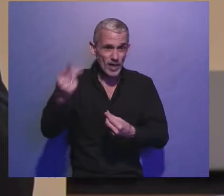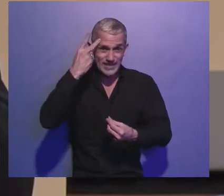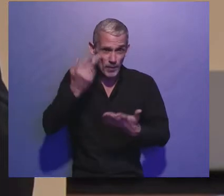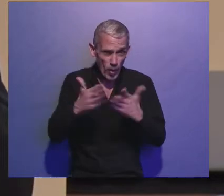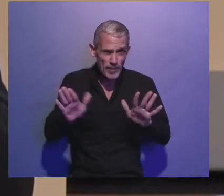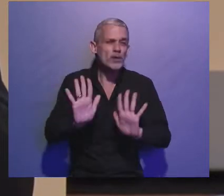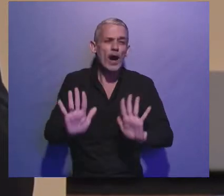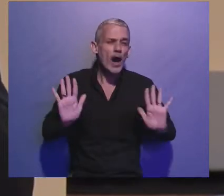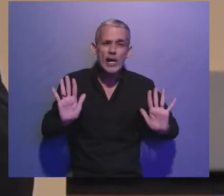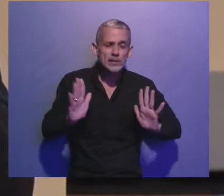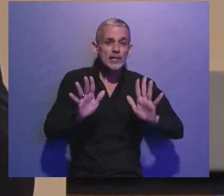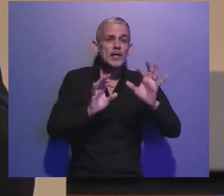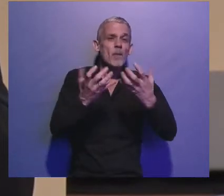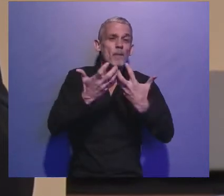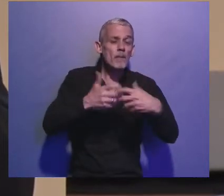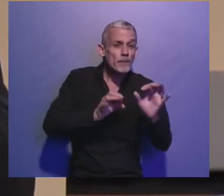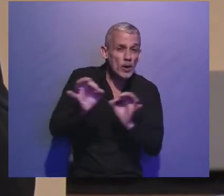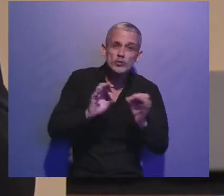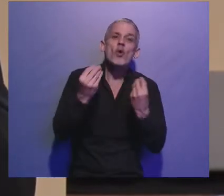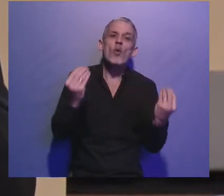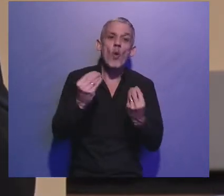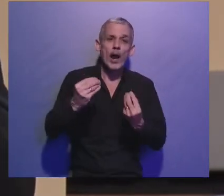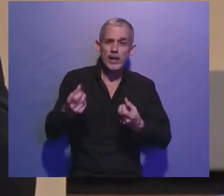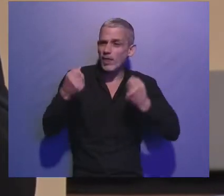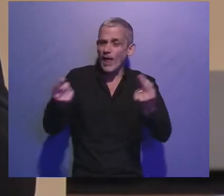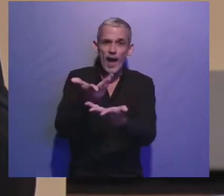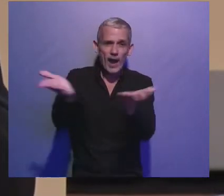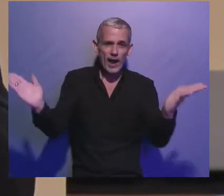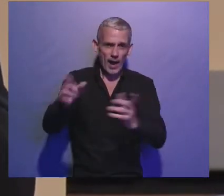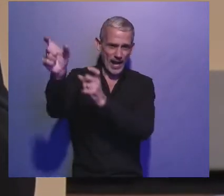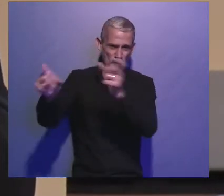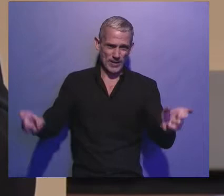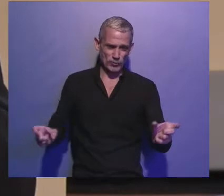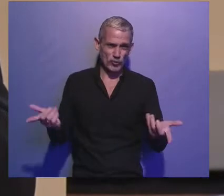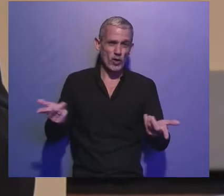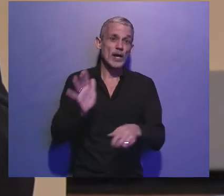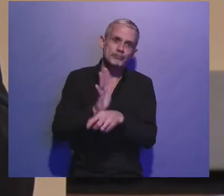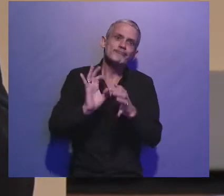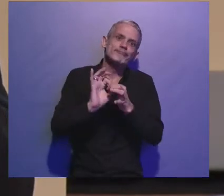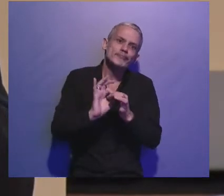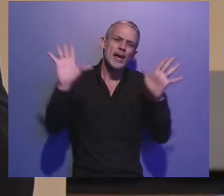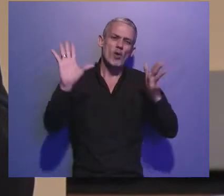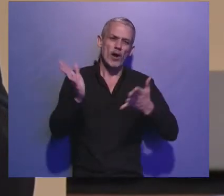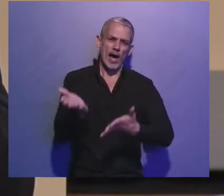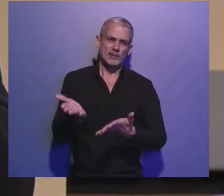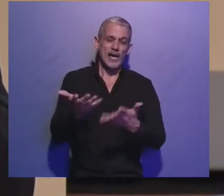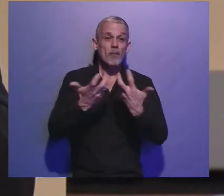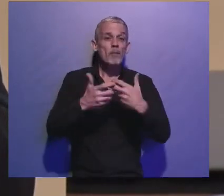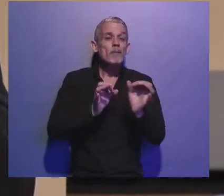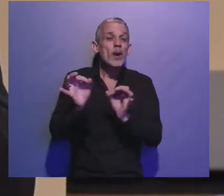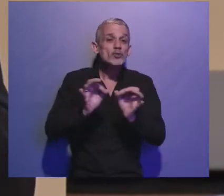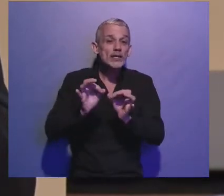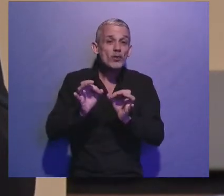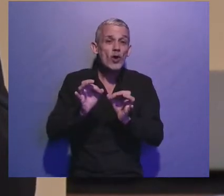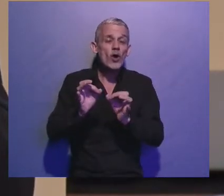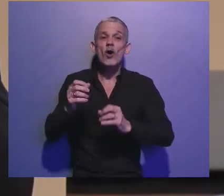the project of Open São Paulo. It is a project of citizenship. It is a project of